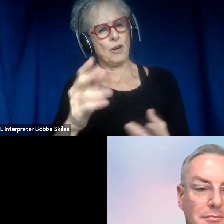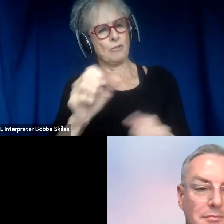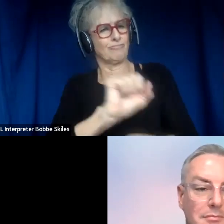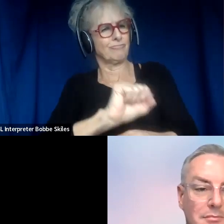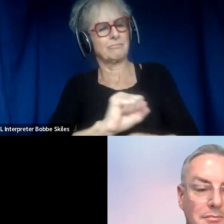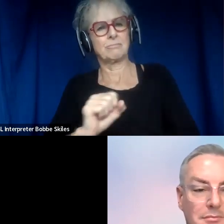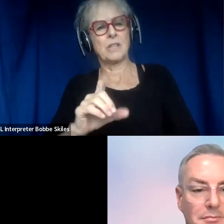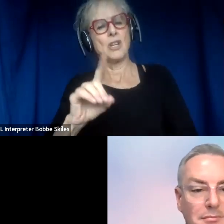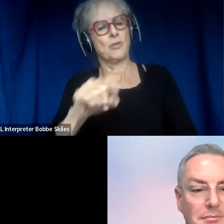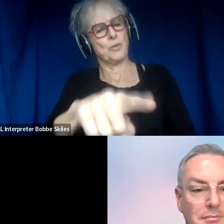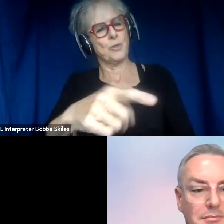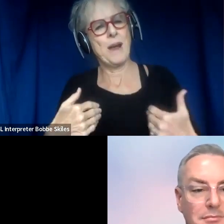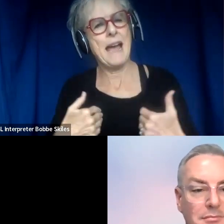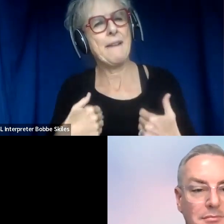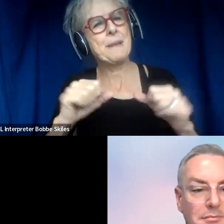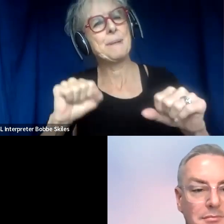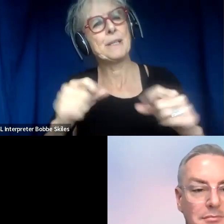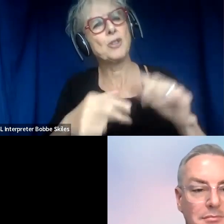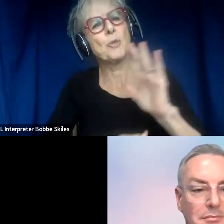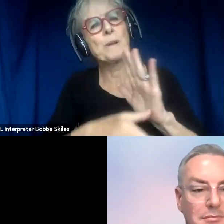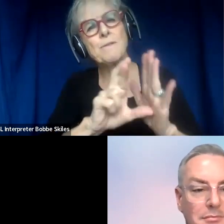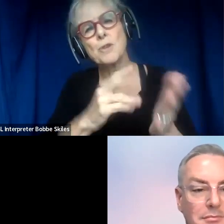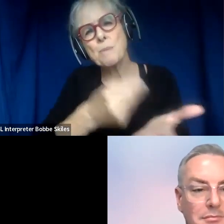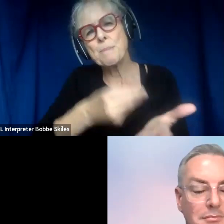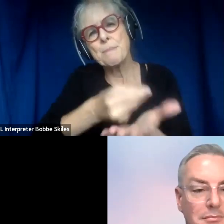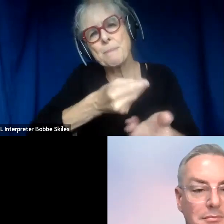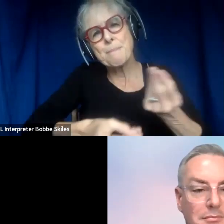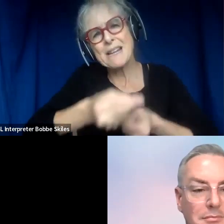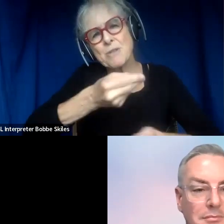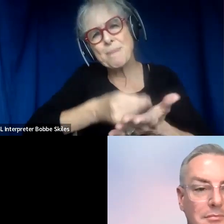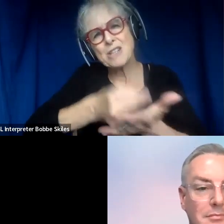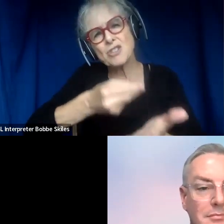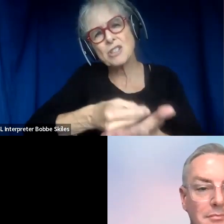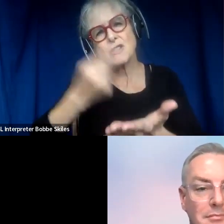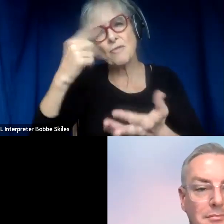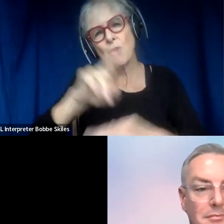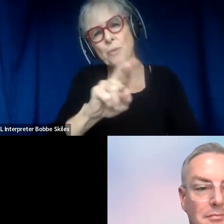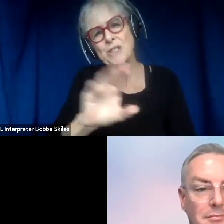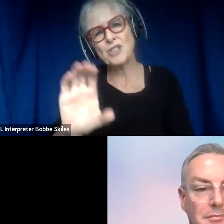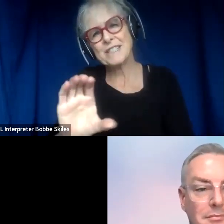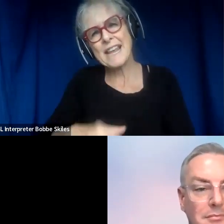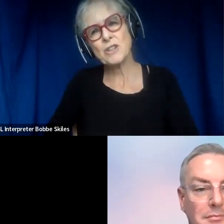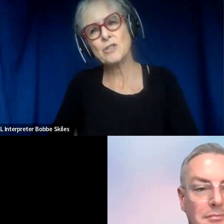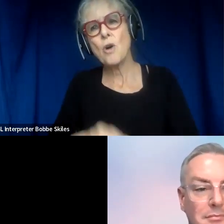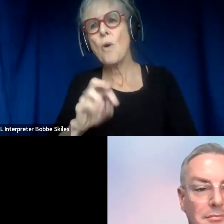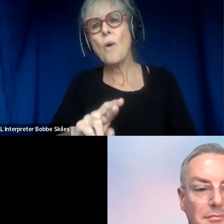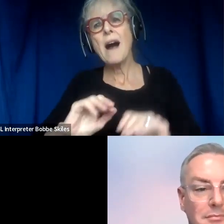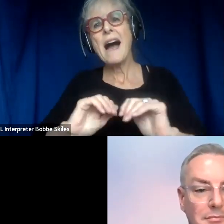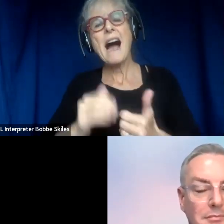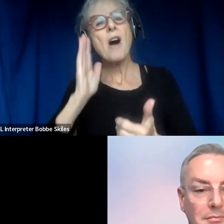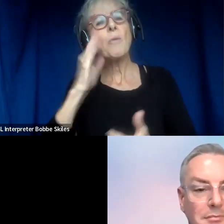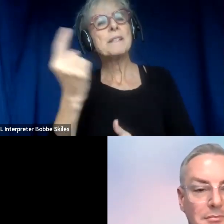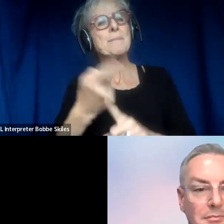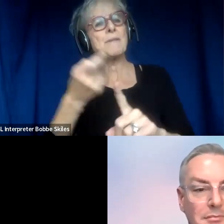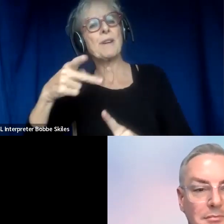the ability to review budgets for the regional centers? Or how would someone from the